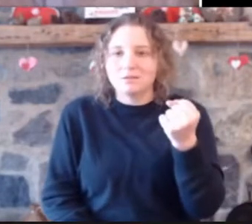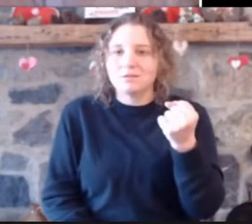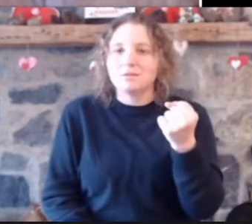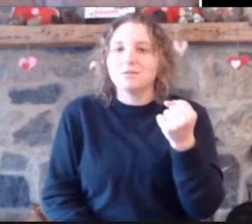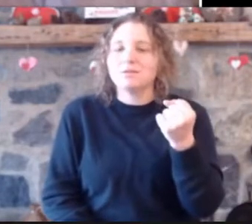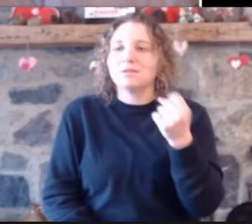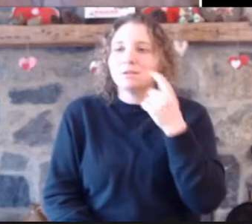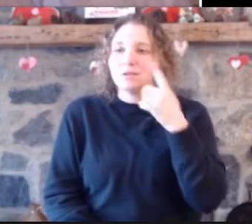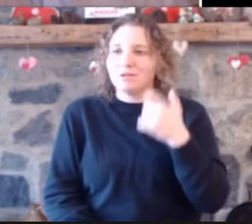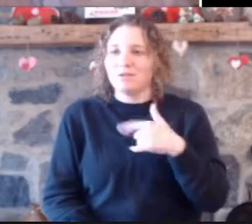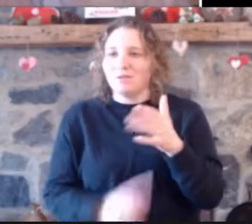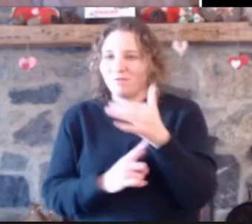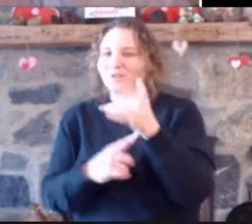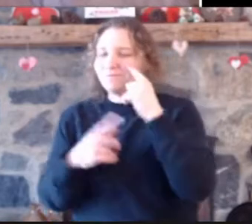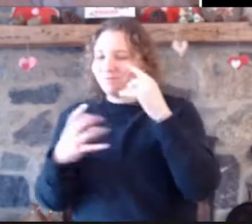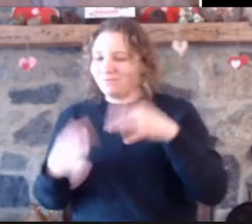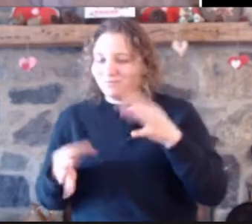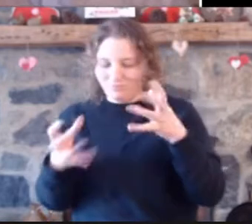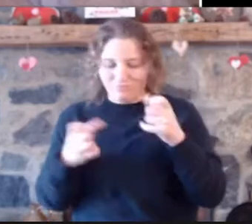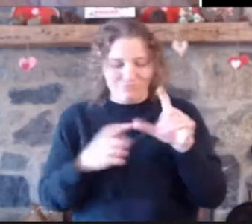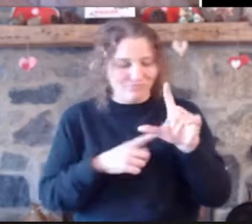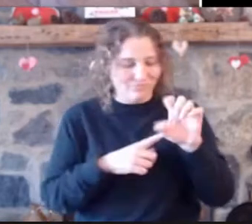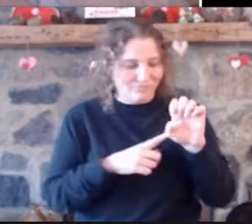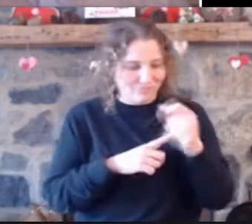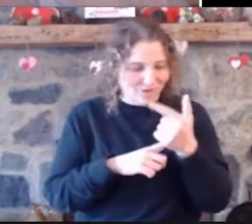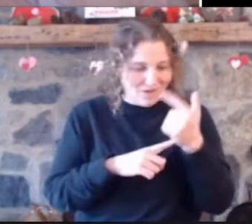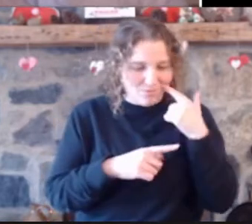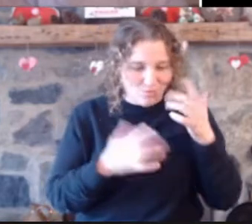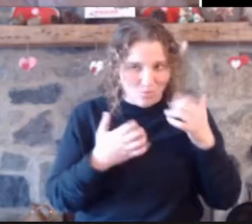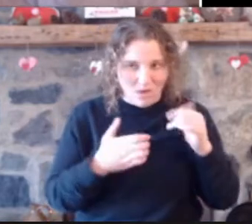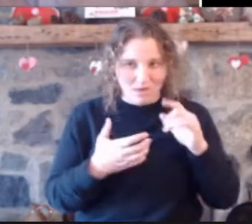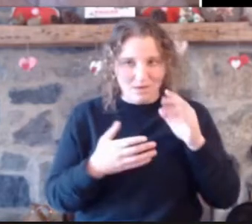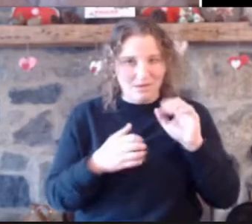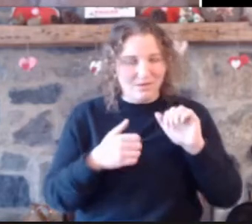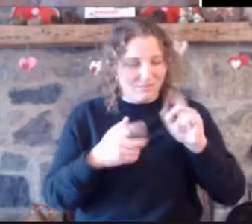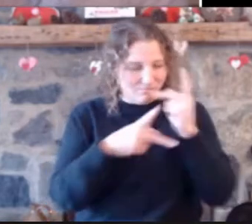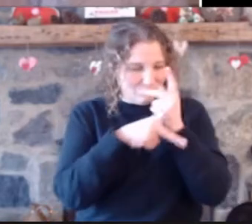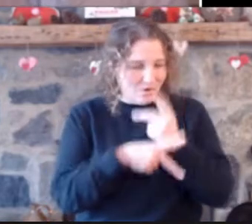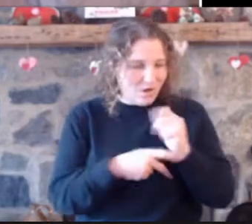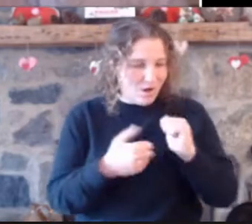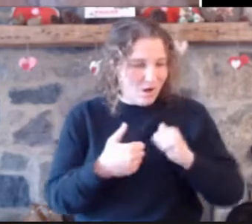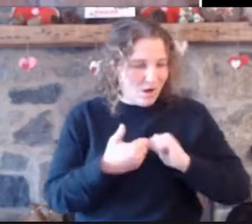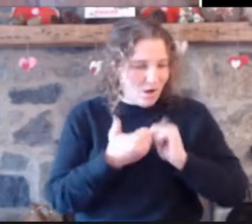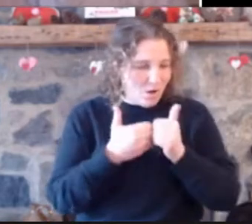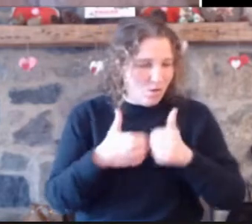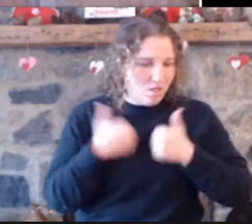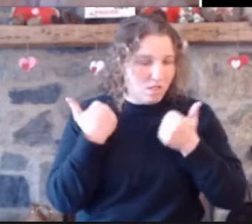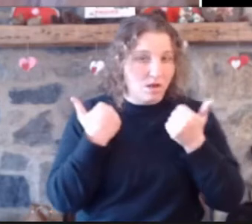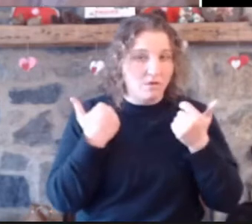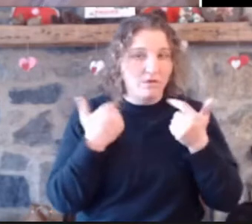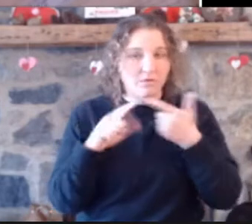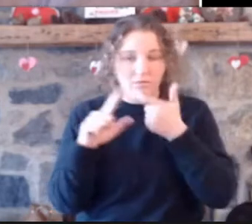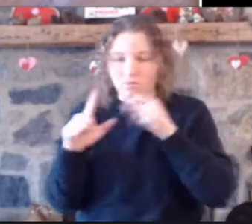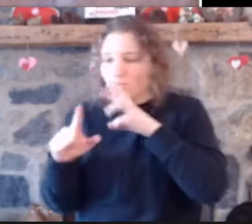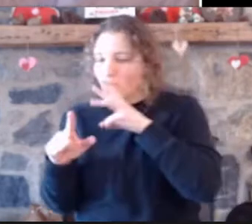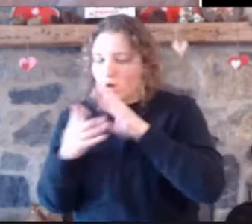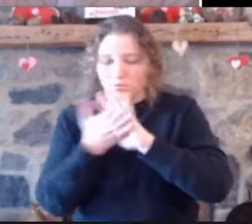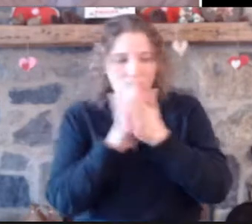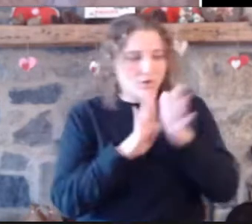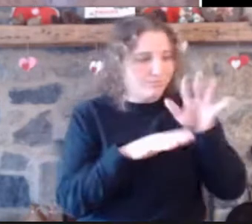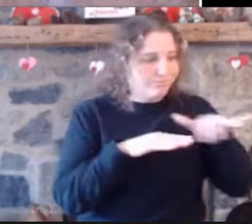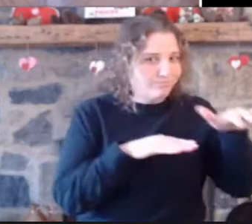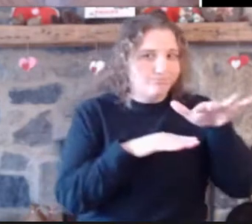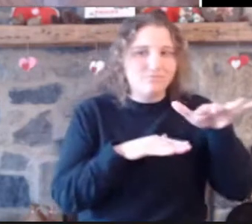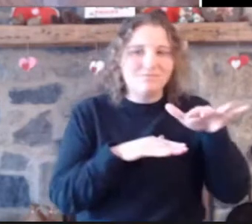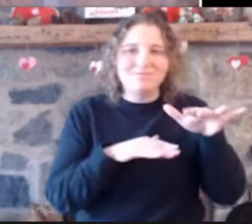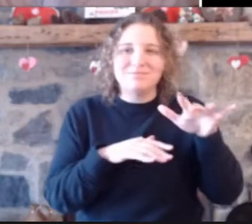decides to get legs and then somehow figures out how to go from living in water to living in the air and eventually gets all four legs and is able to thrive. That's the